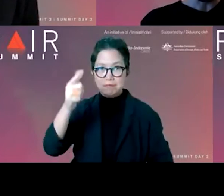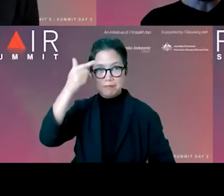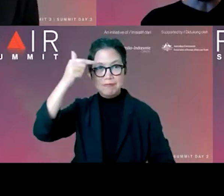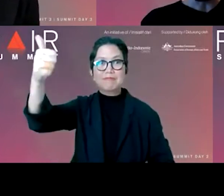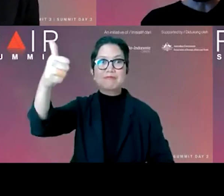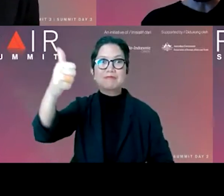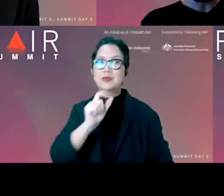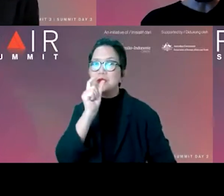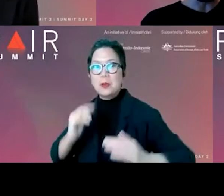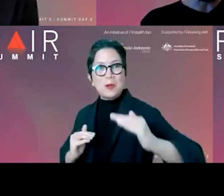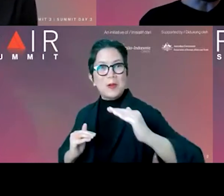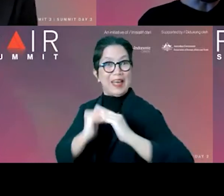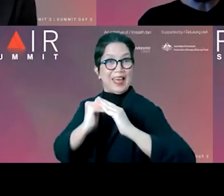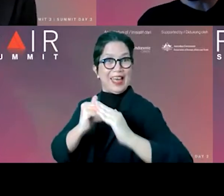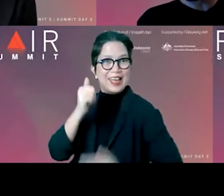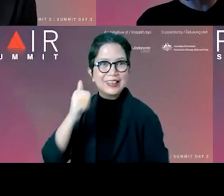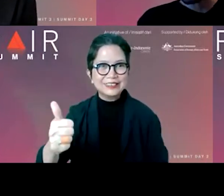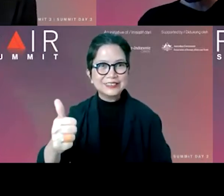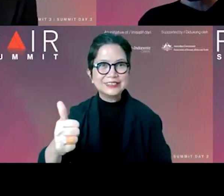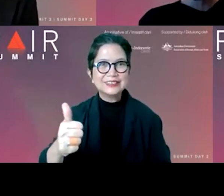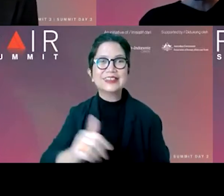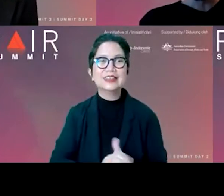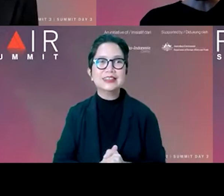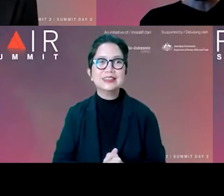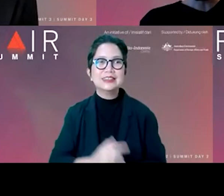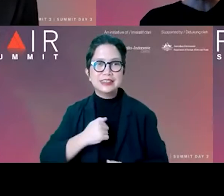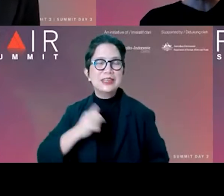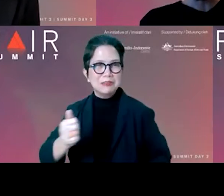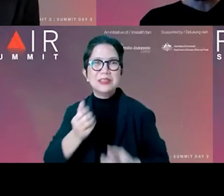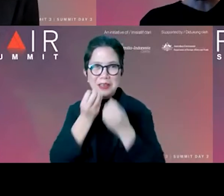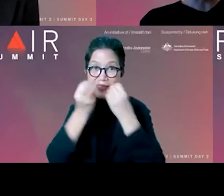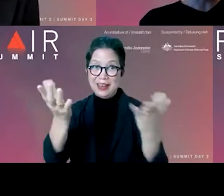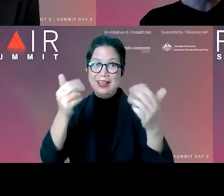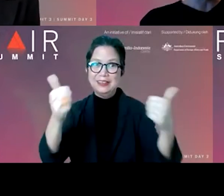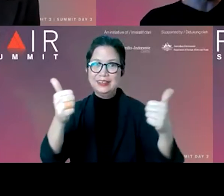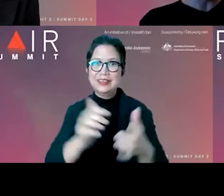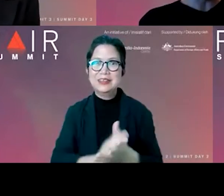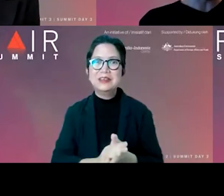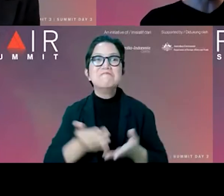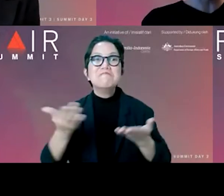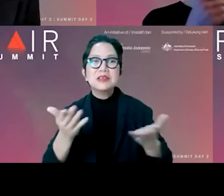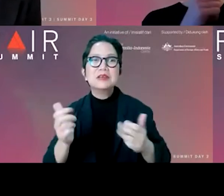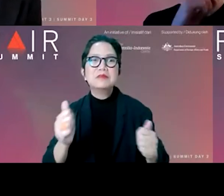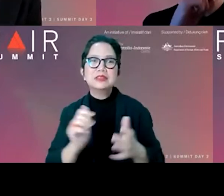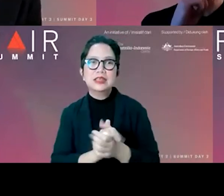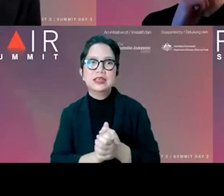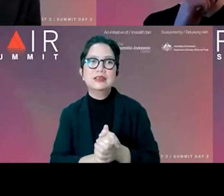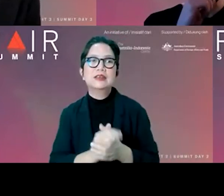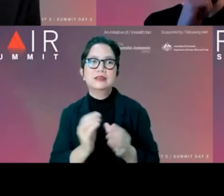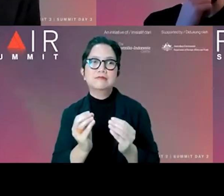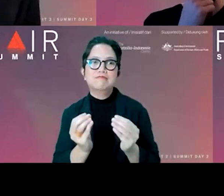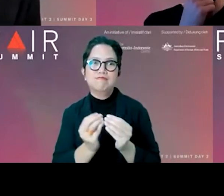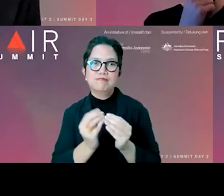So many things I could say. Yeah. How do you optimize my life? But when it comes to mathematical modeling, you've